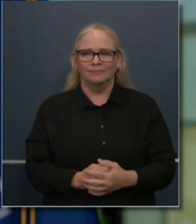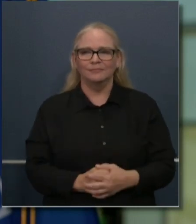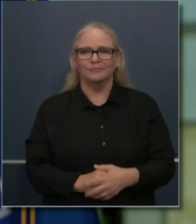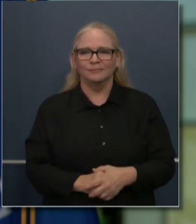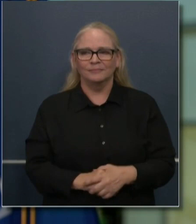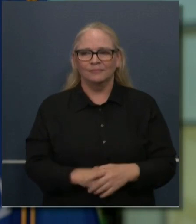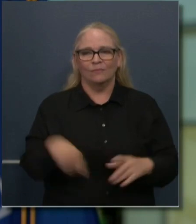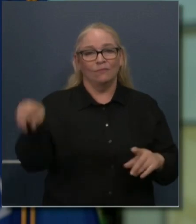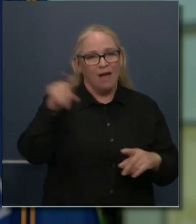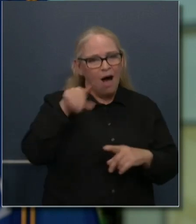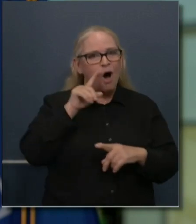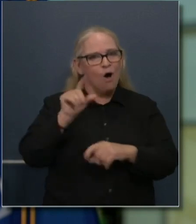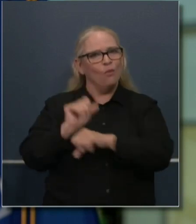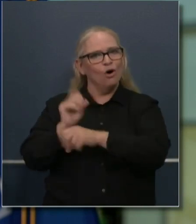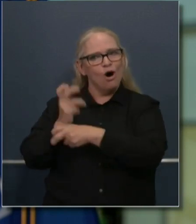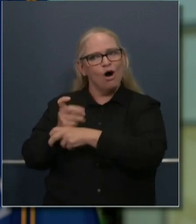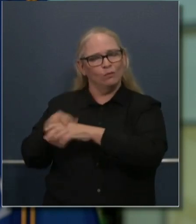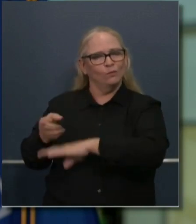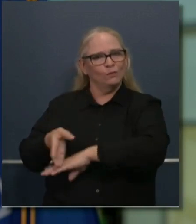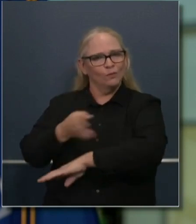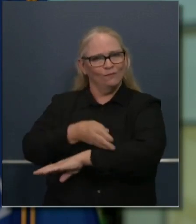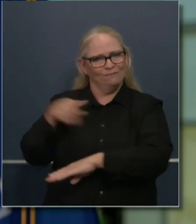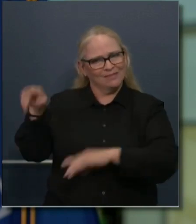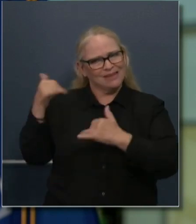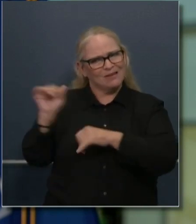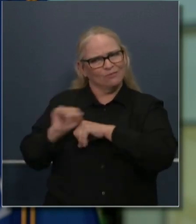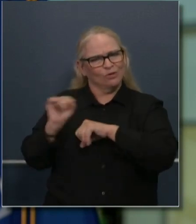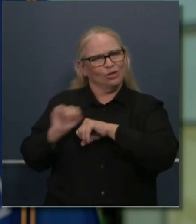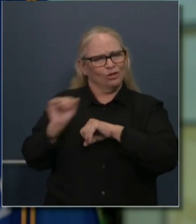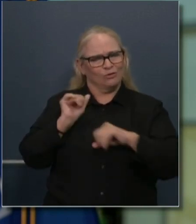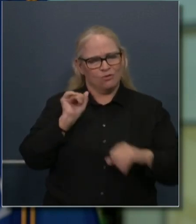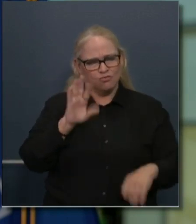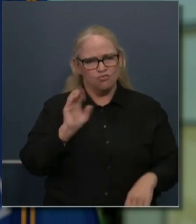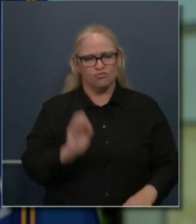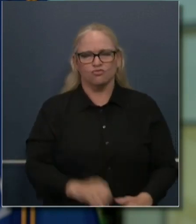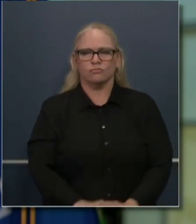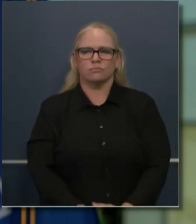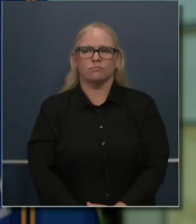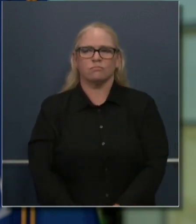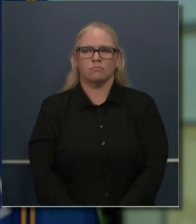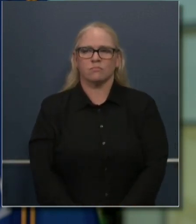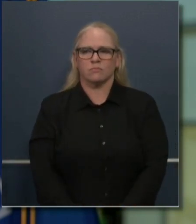space. Finally, as it relates to the issue of, Cliff, you referenced the issue of evictions, and I thank you for